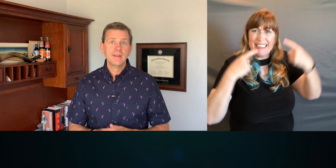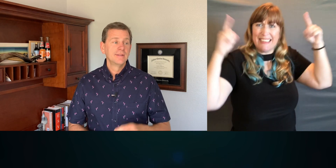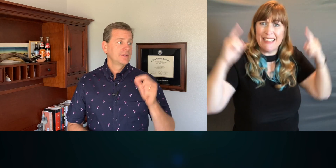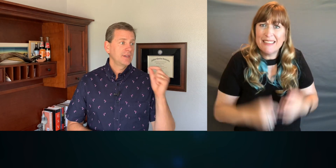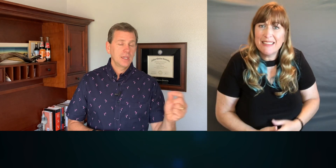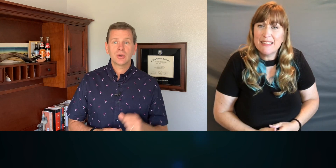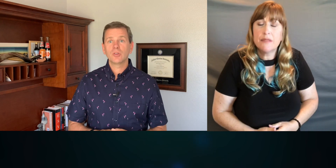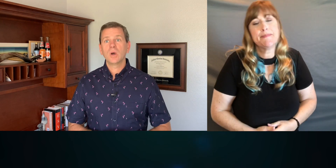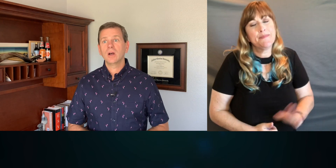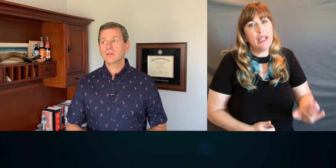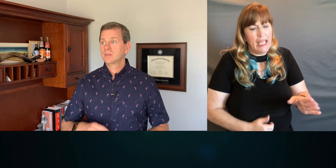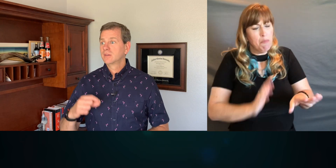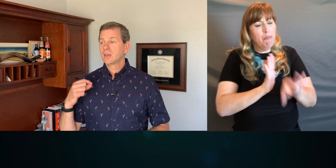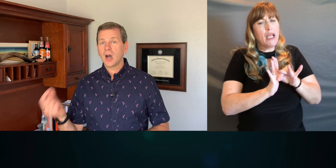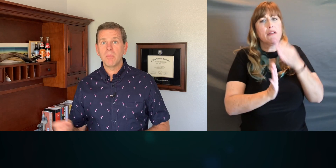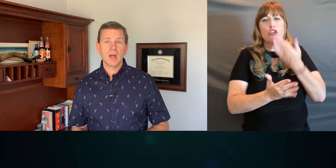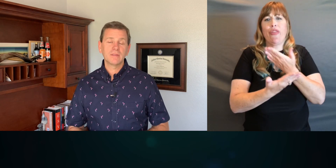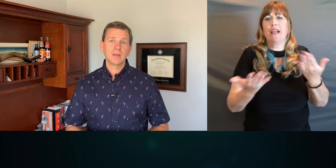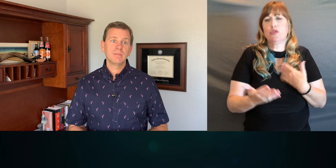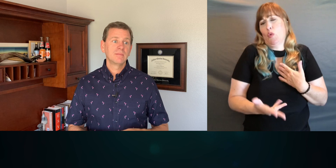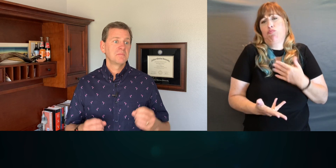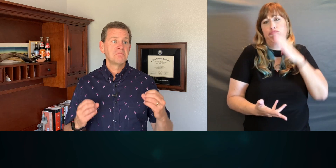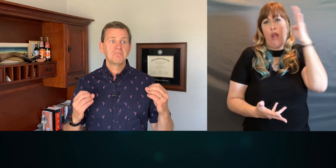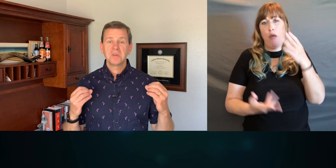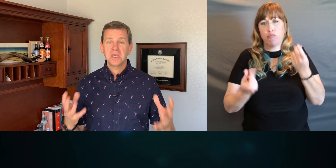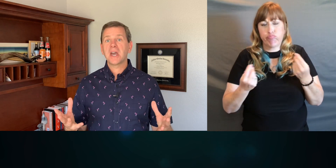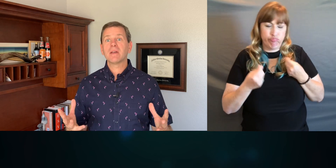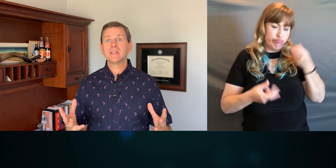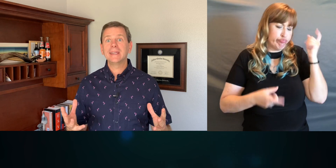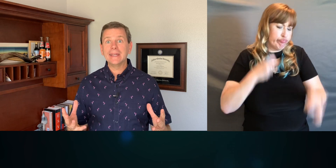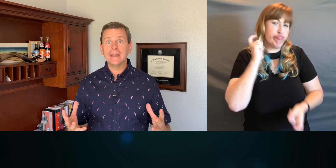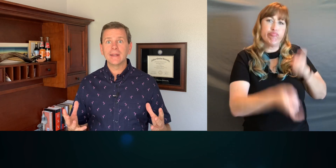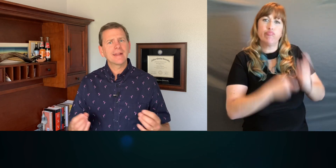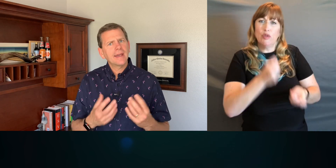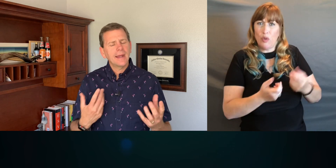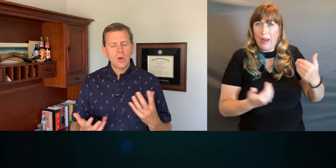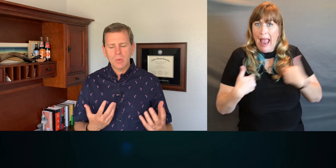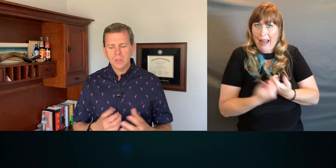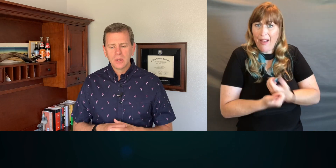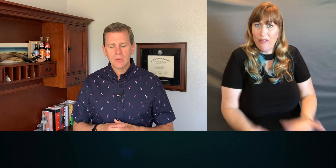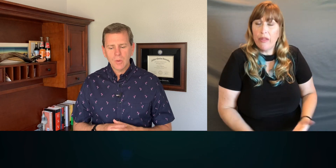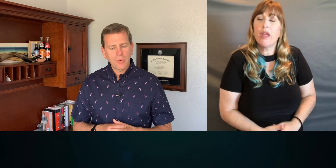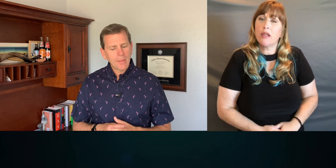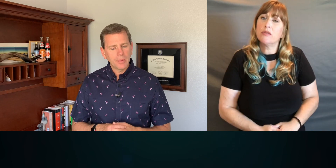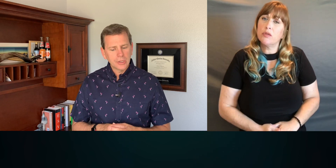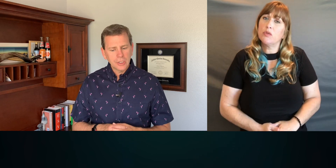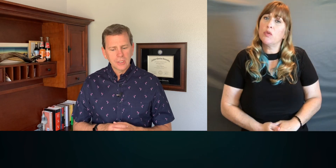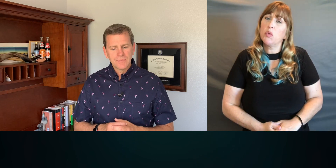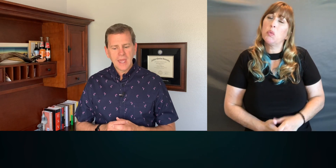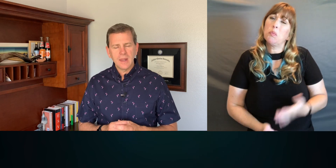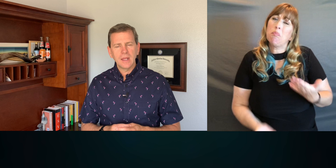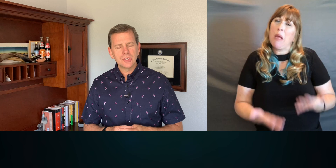had. He chose well. God blessed him. He had everything he needed. And that's kind of how we would probably